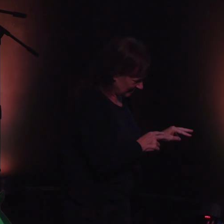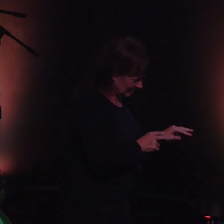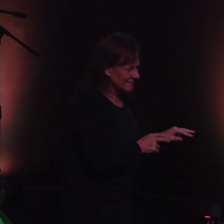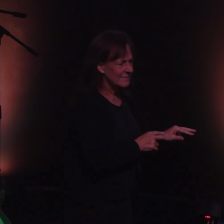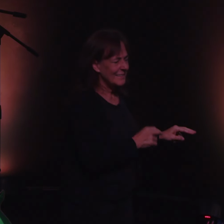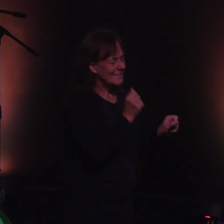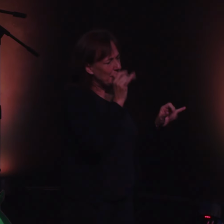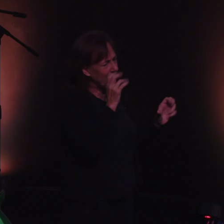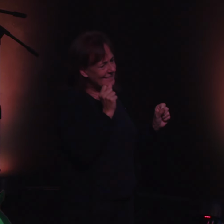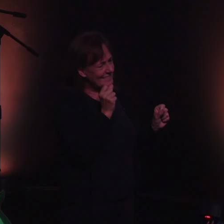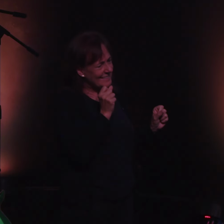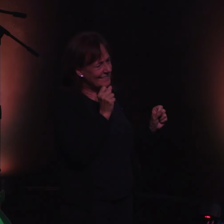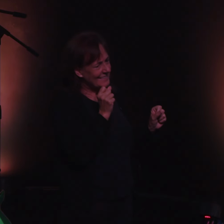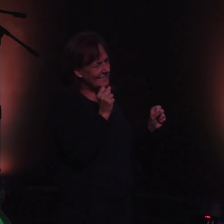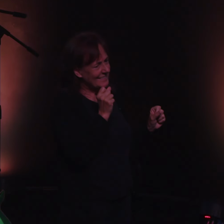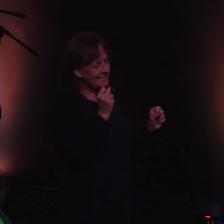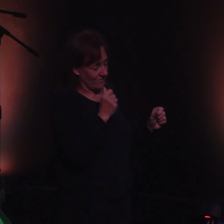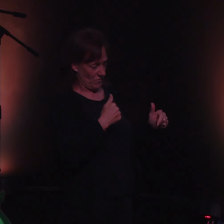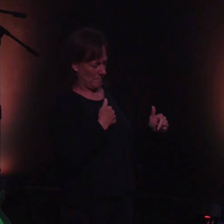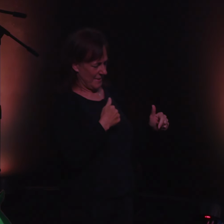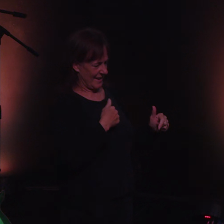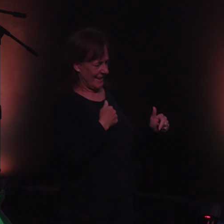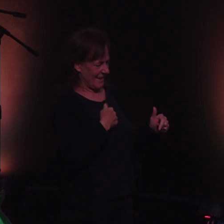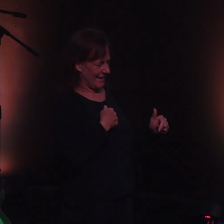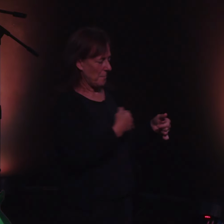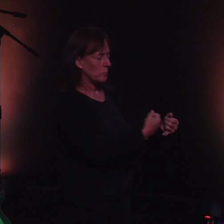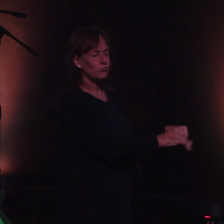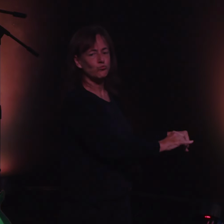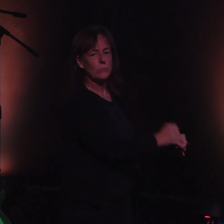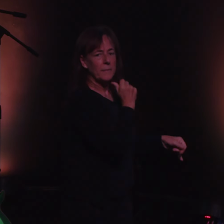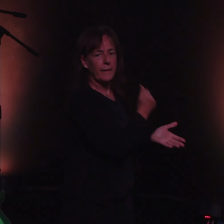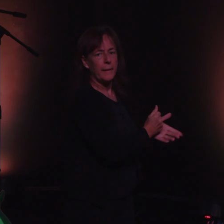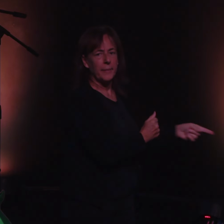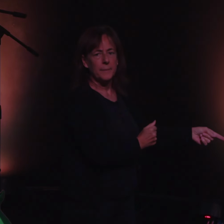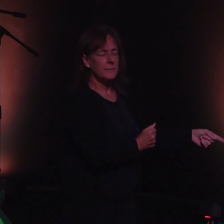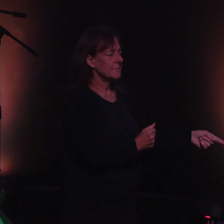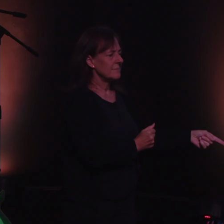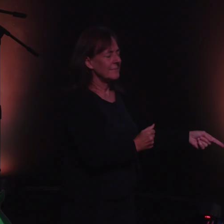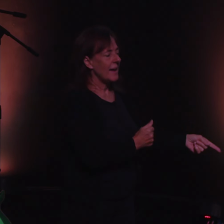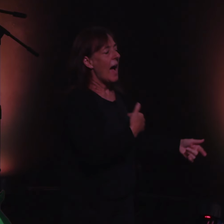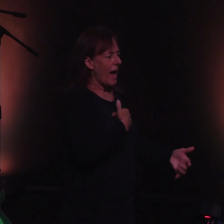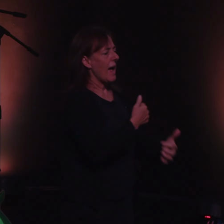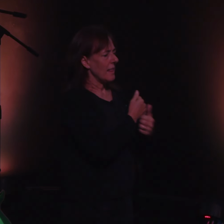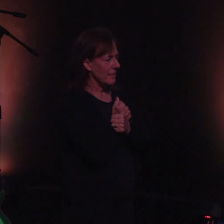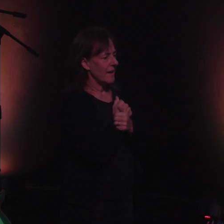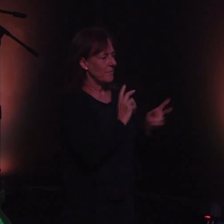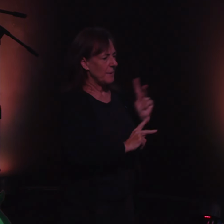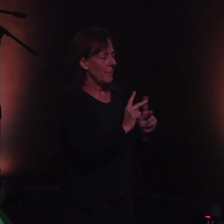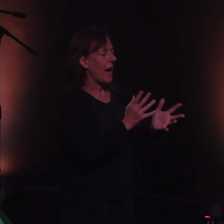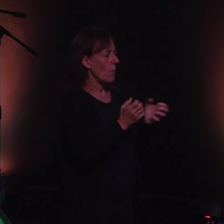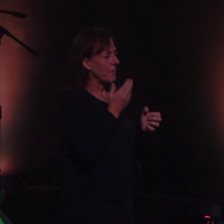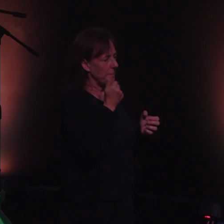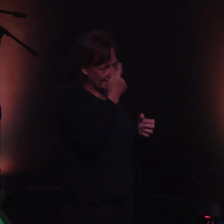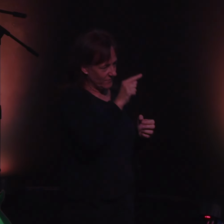It's amazing, again, for me, the lines that I can draw. I love people, and I want